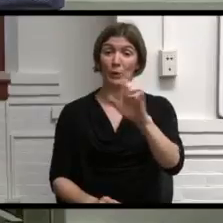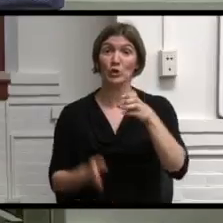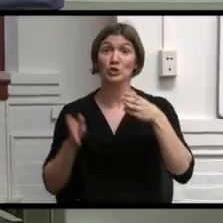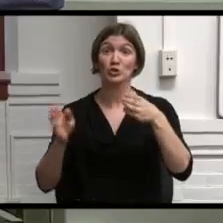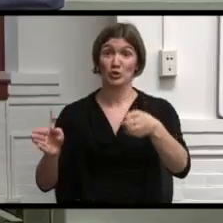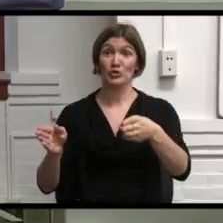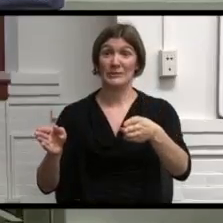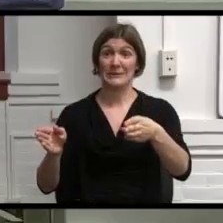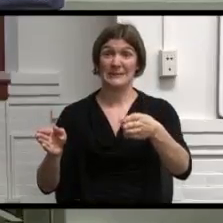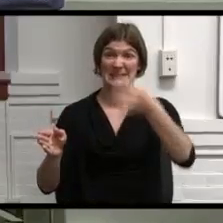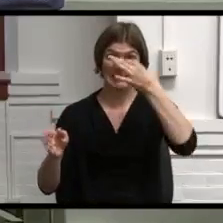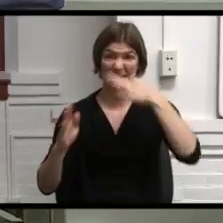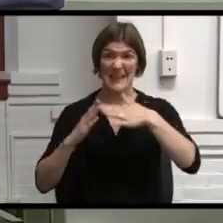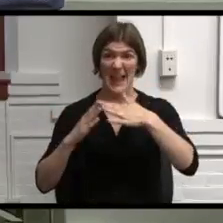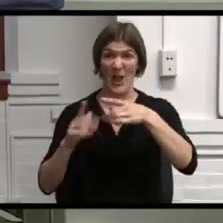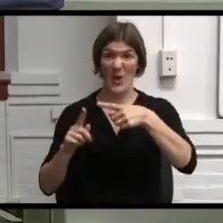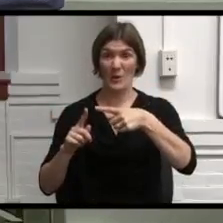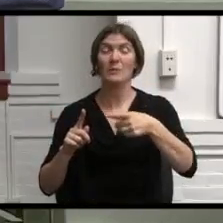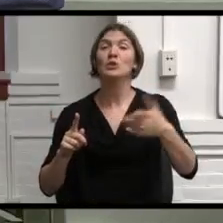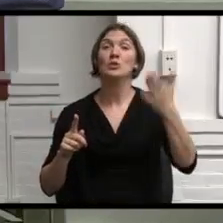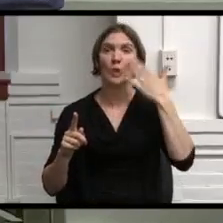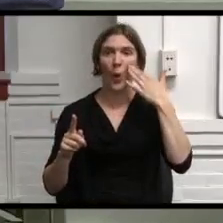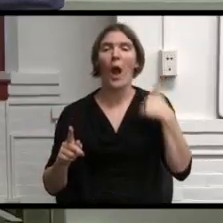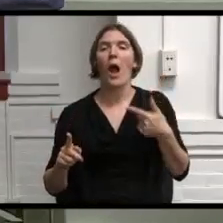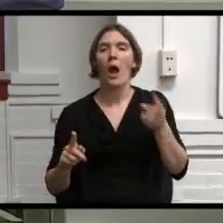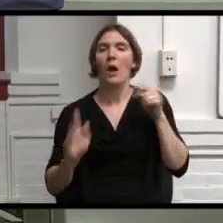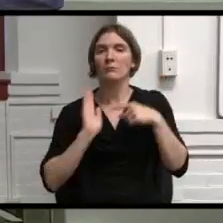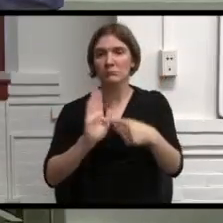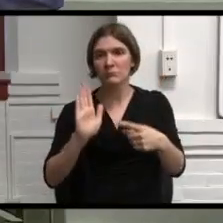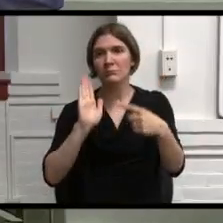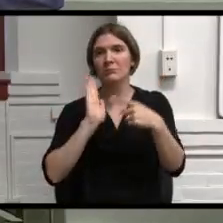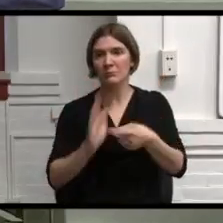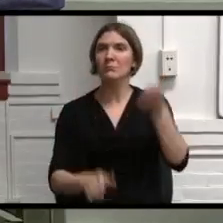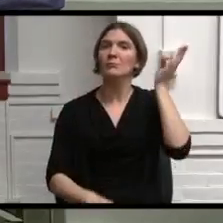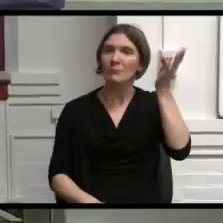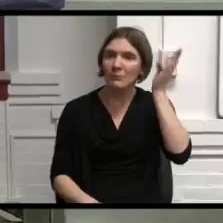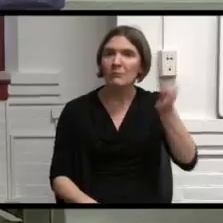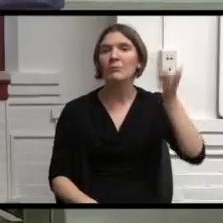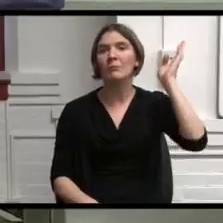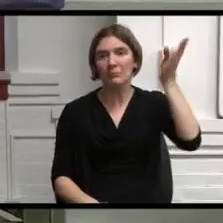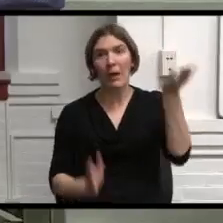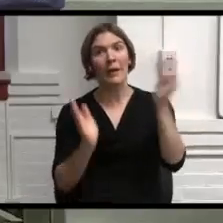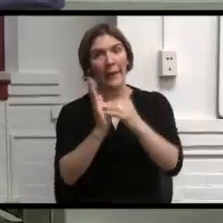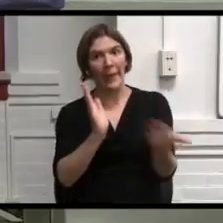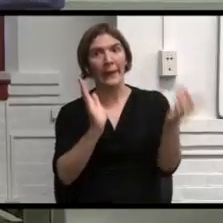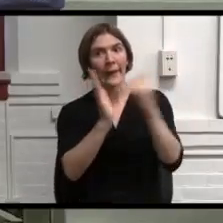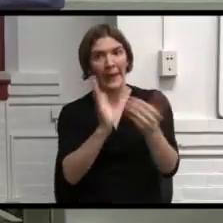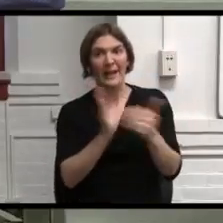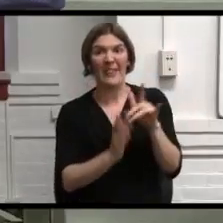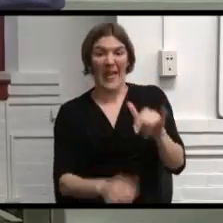which, as you know from recent presentations from our department, lies